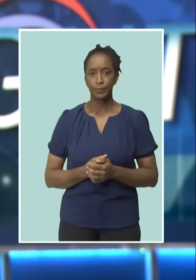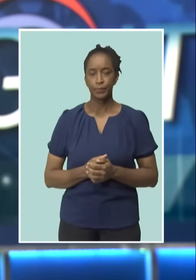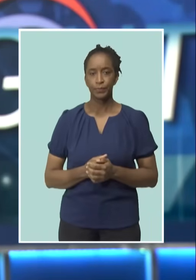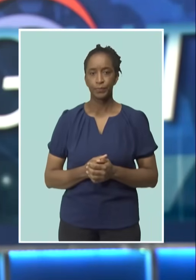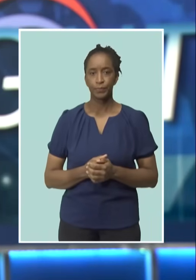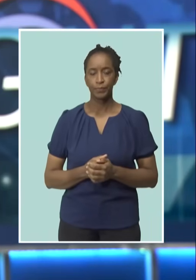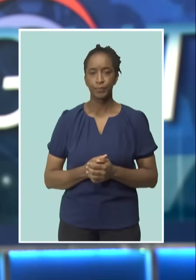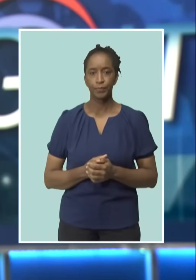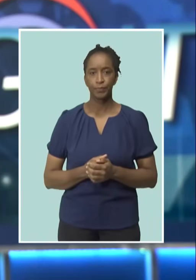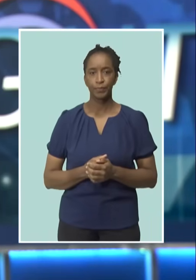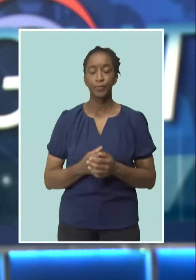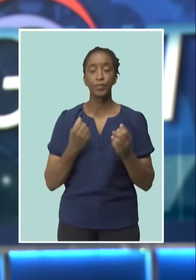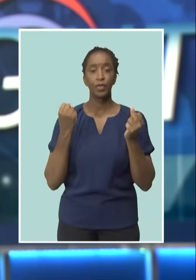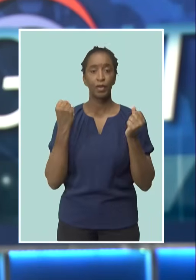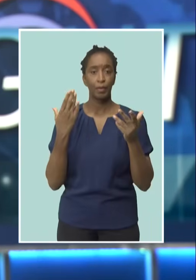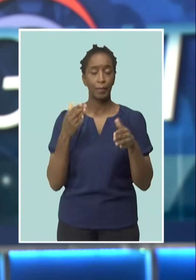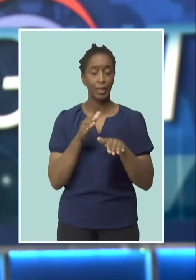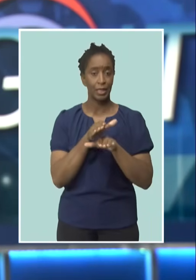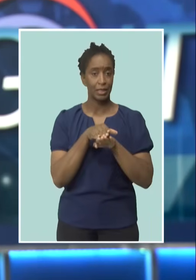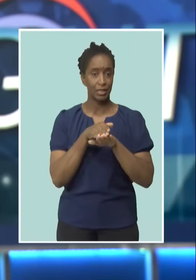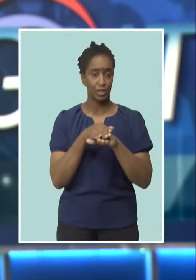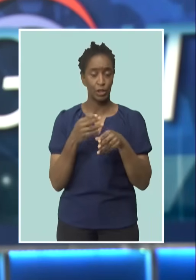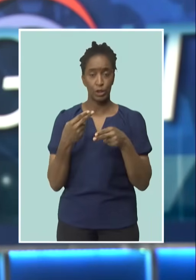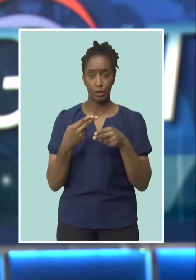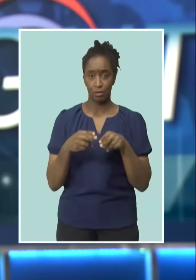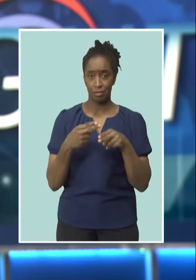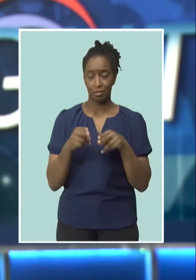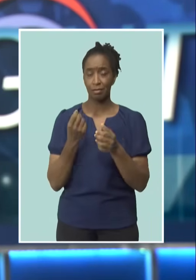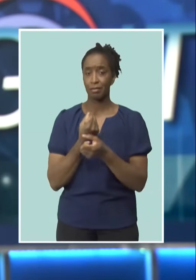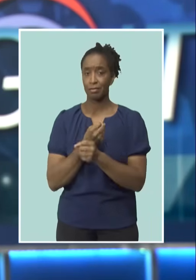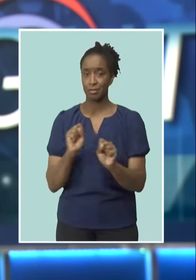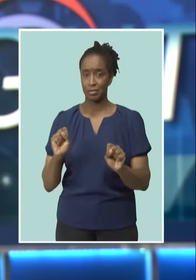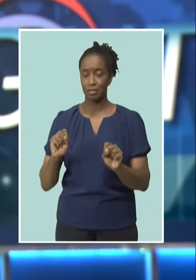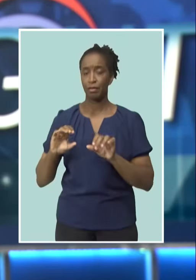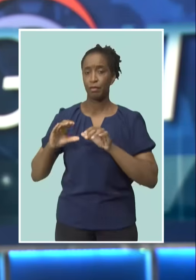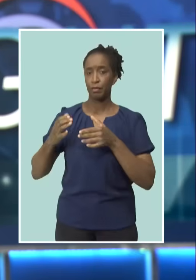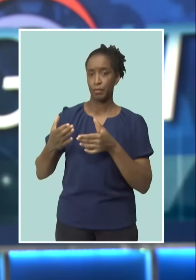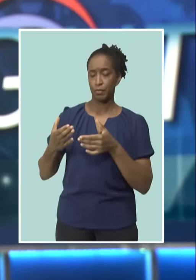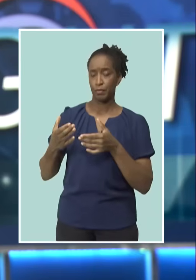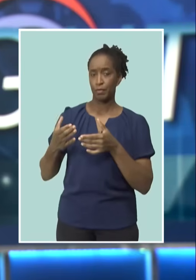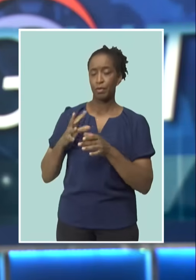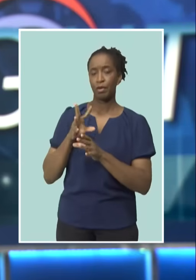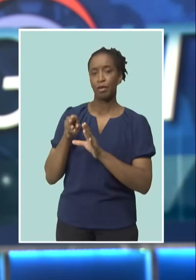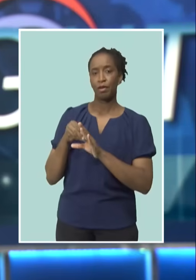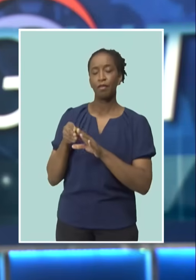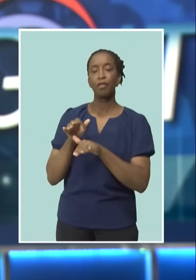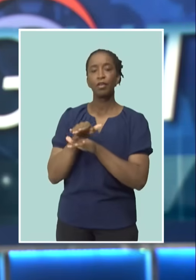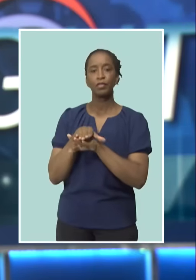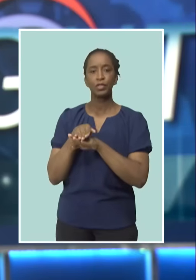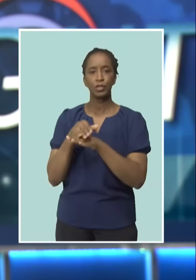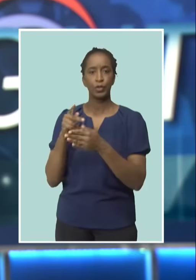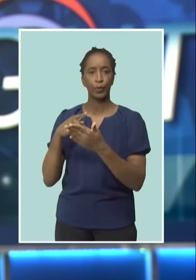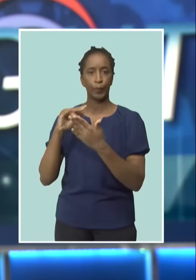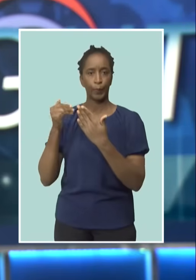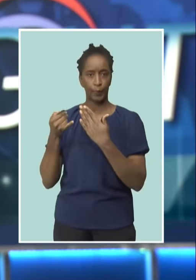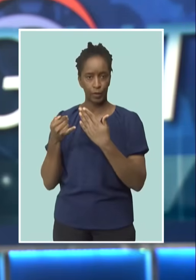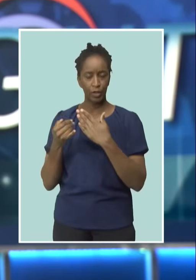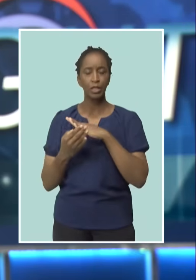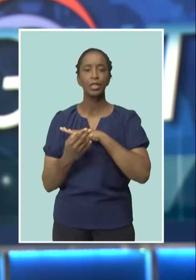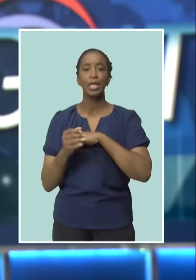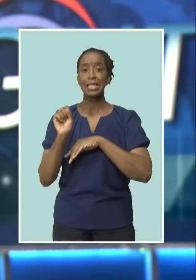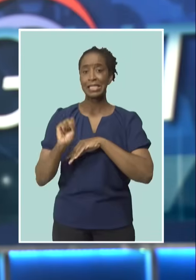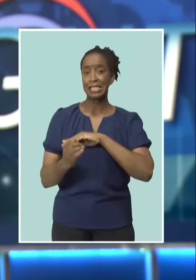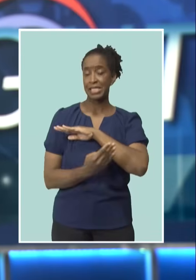Hundreds of sea turtle eggs were saved recently by a team of Barbados Sea Turtle Project members patrolling the south